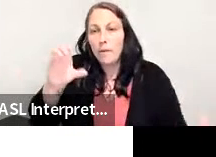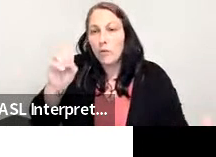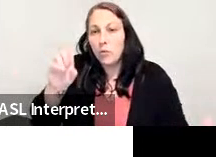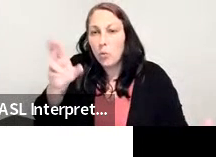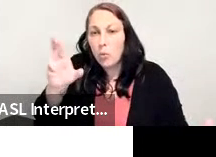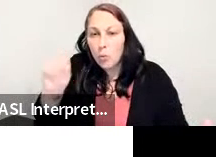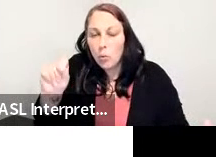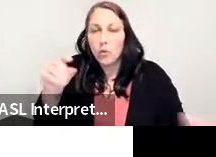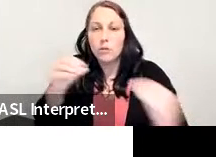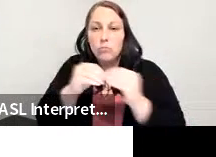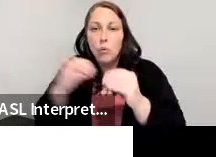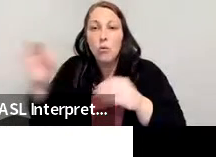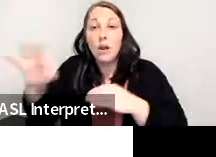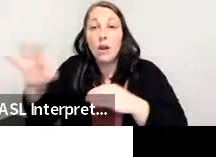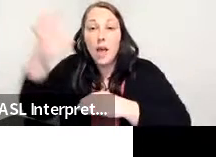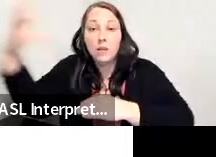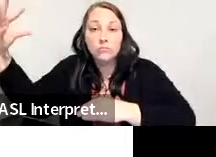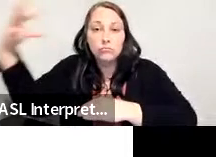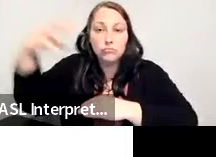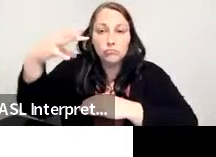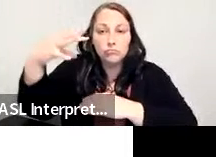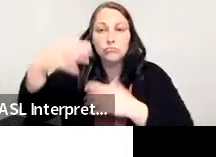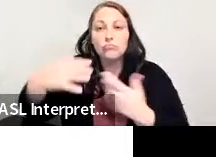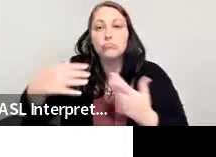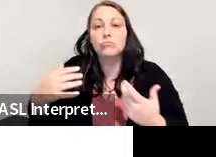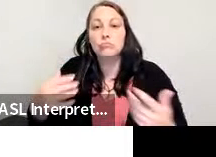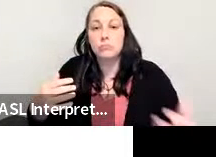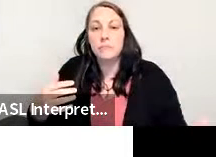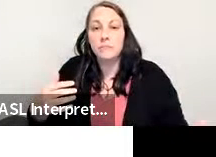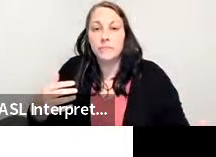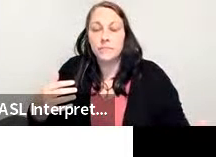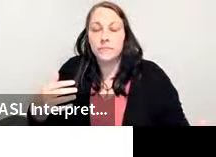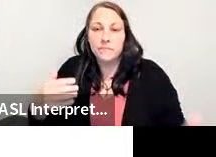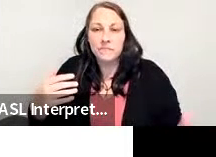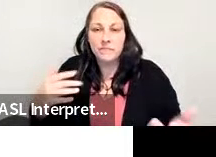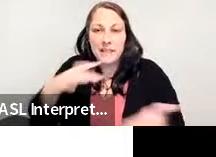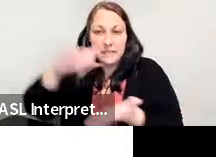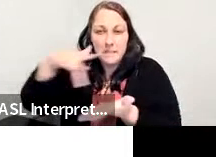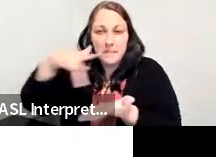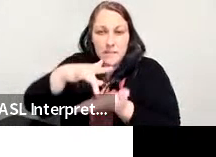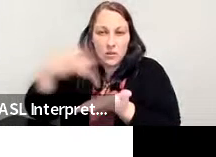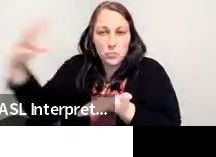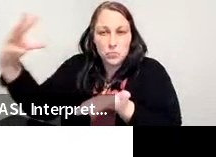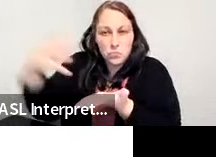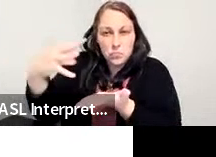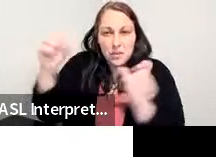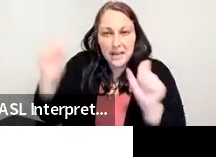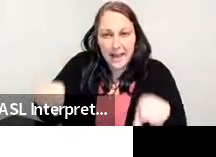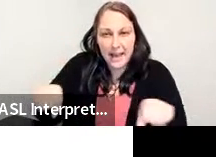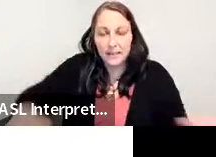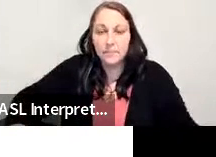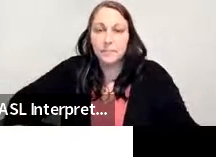more daylight to get deep into the building and to the units as well.